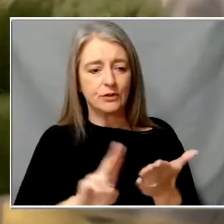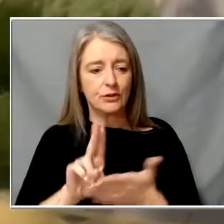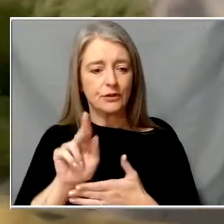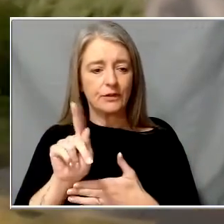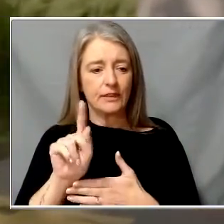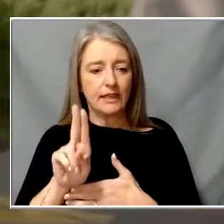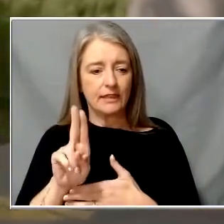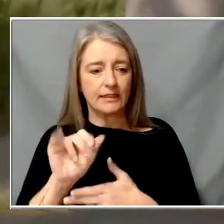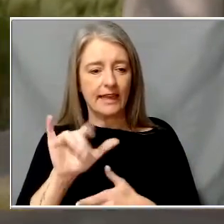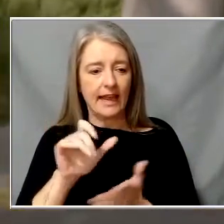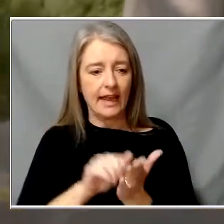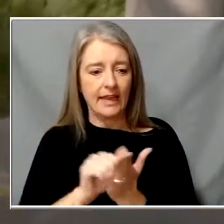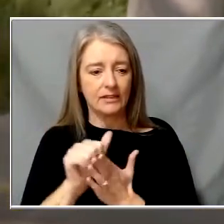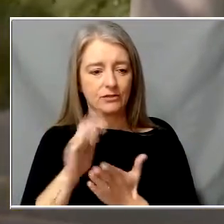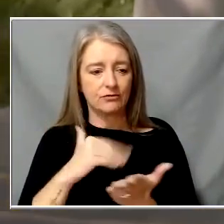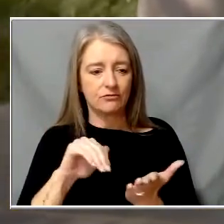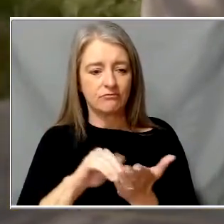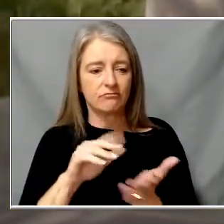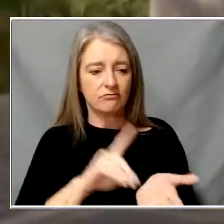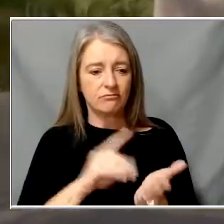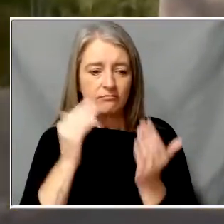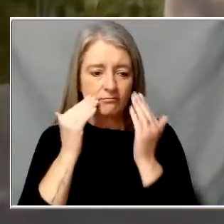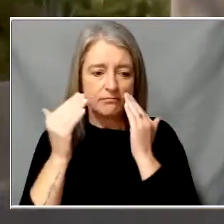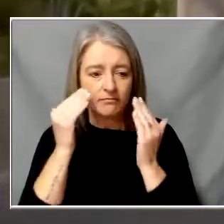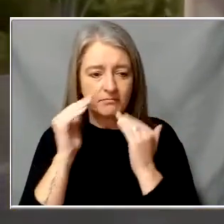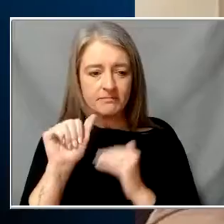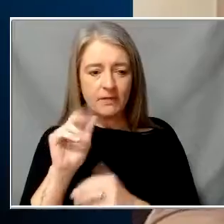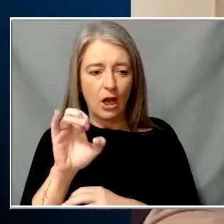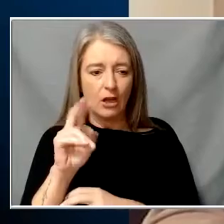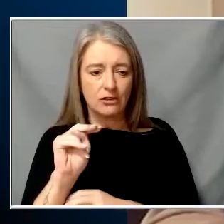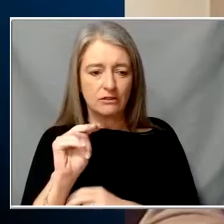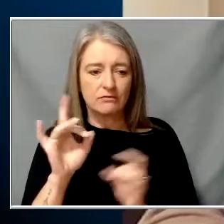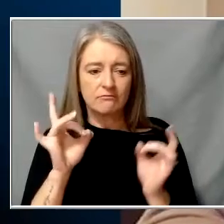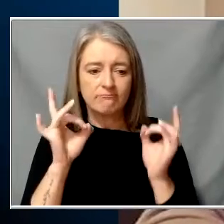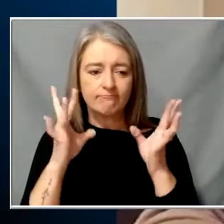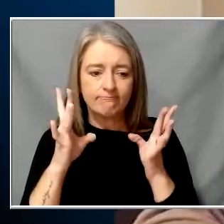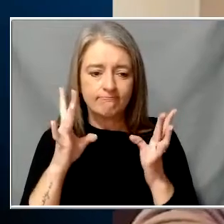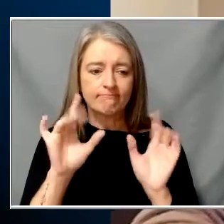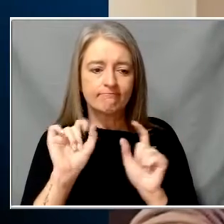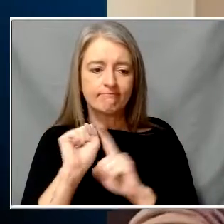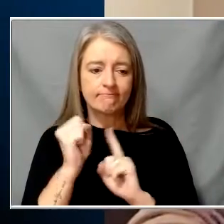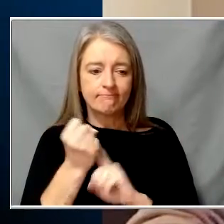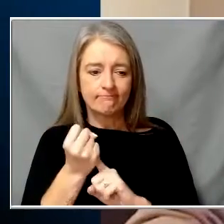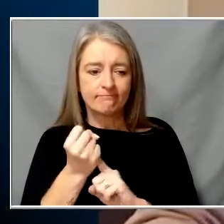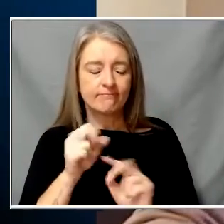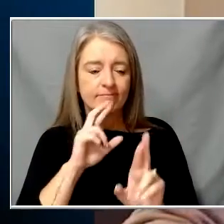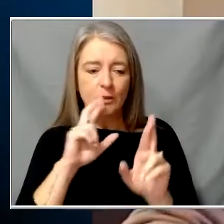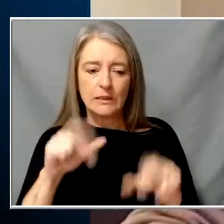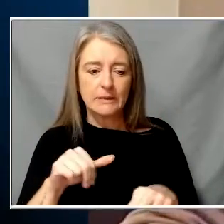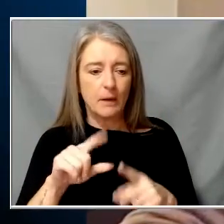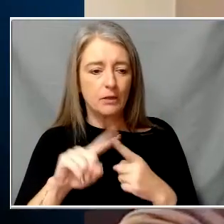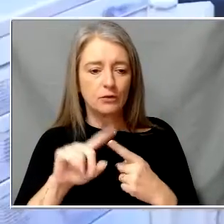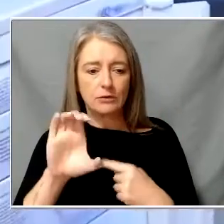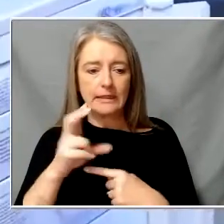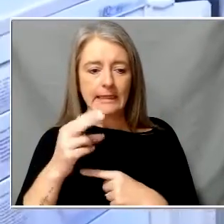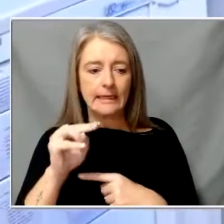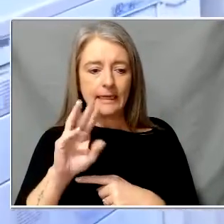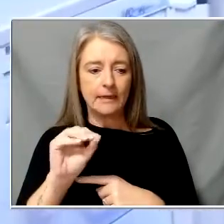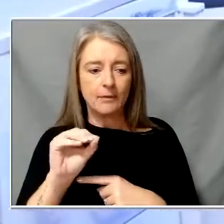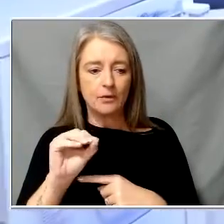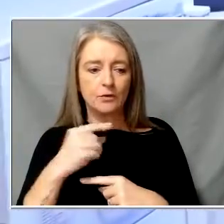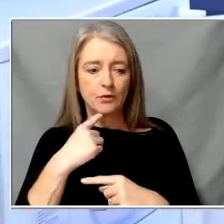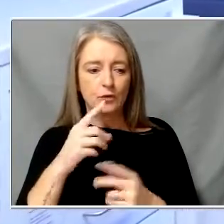Cancer Center that doctors became aware of Austin's grave condition. When he did not respond to the chemo, doctors told Austin